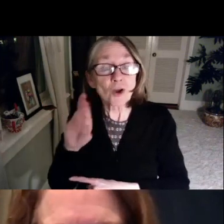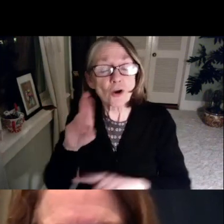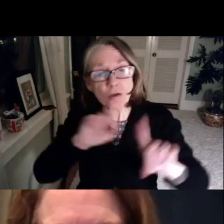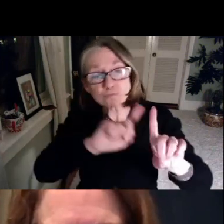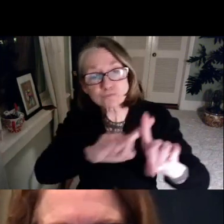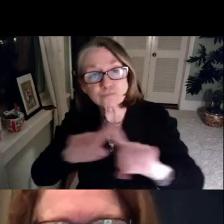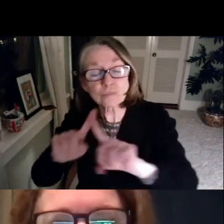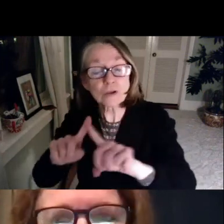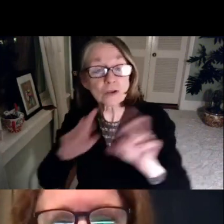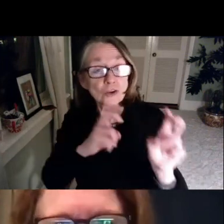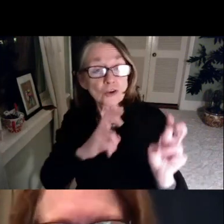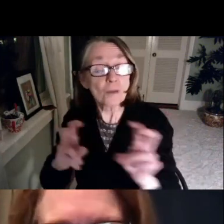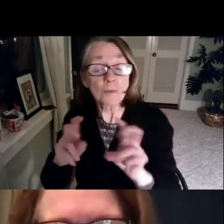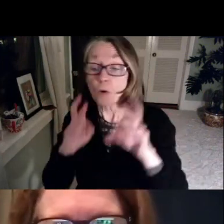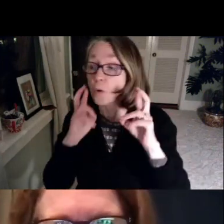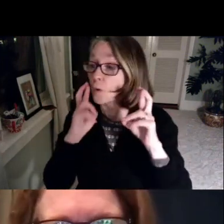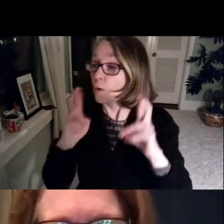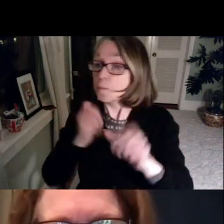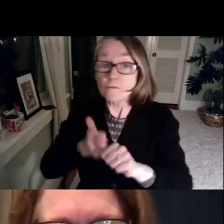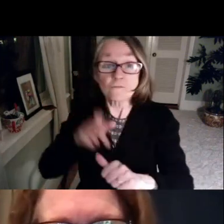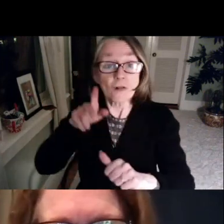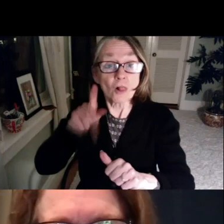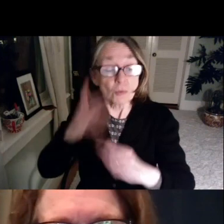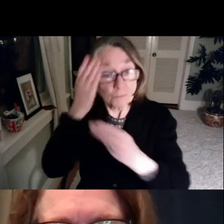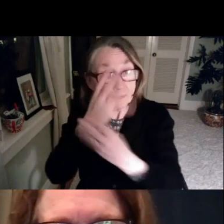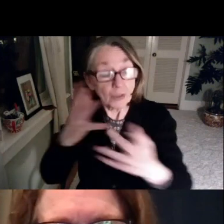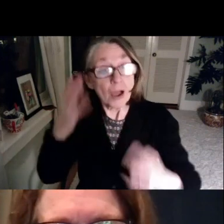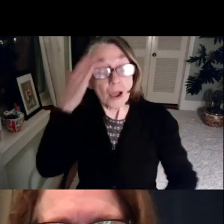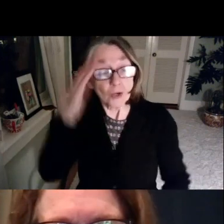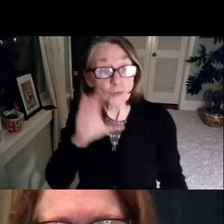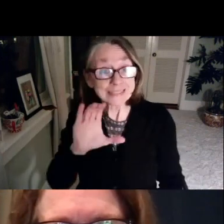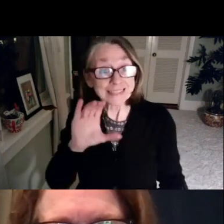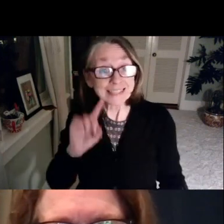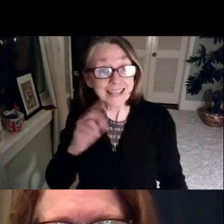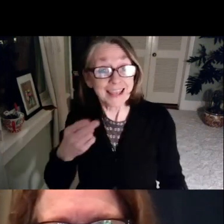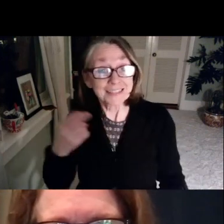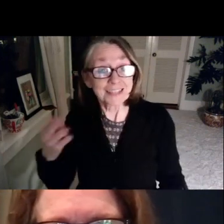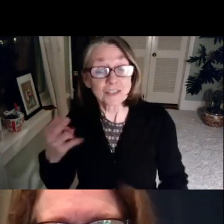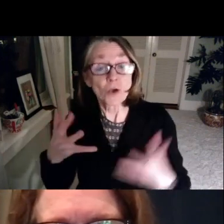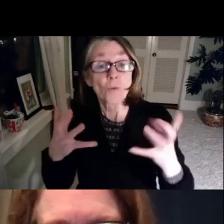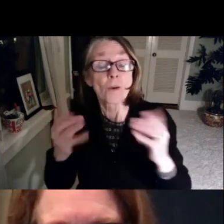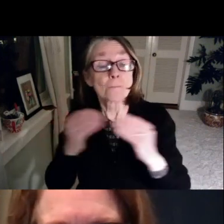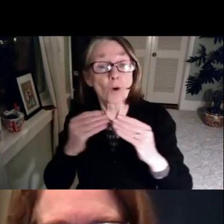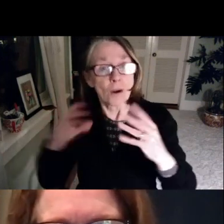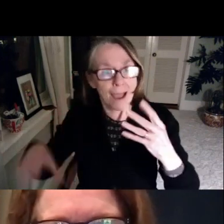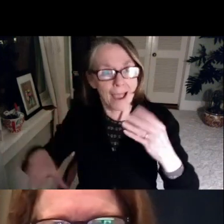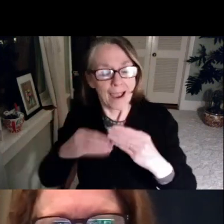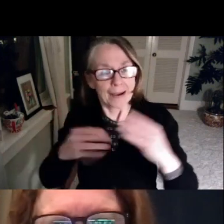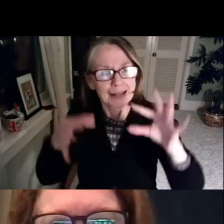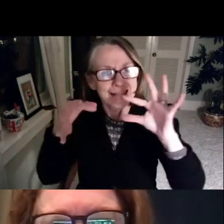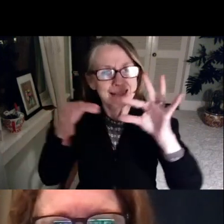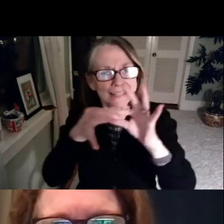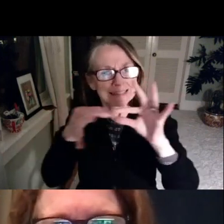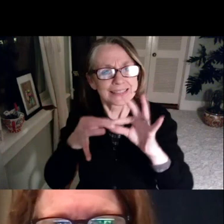follow-up information. I know the commission is looking into having more links on their webpage for